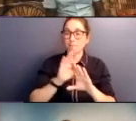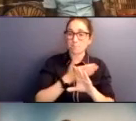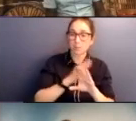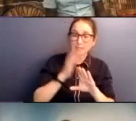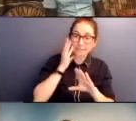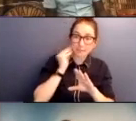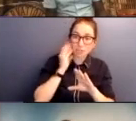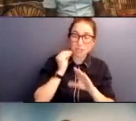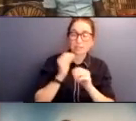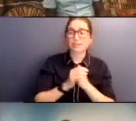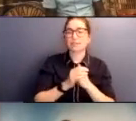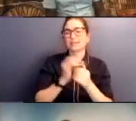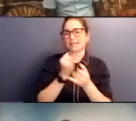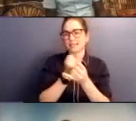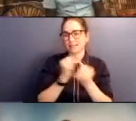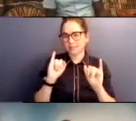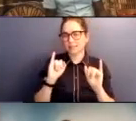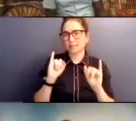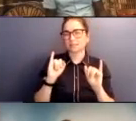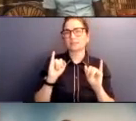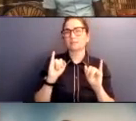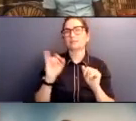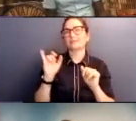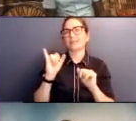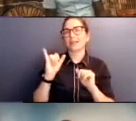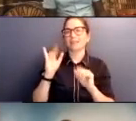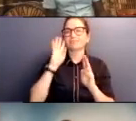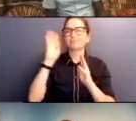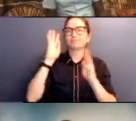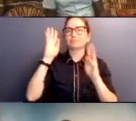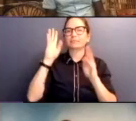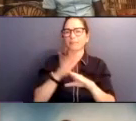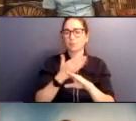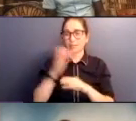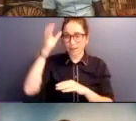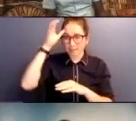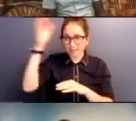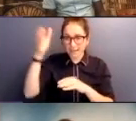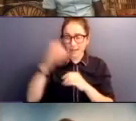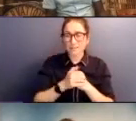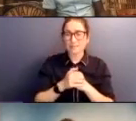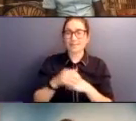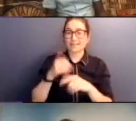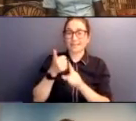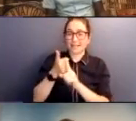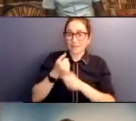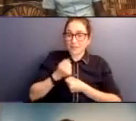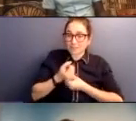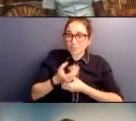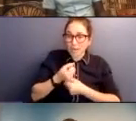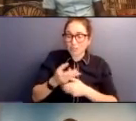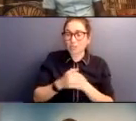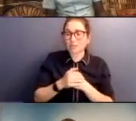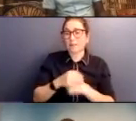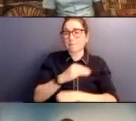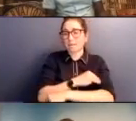experiences, independence, abstract music concepts, self-expression, motor skill